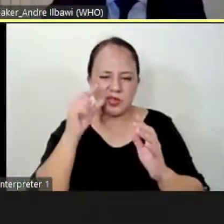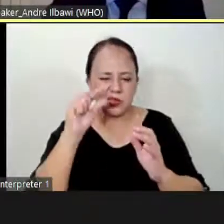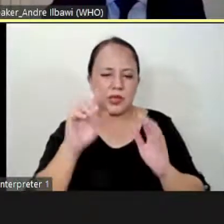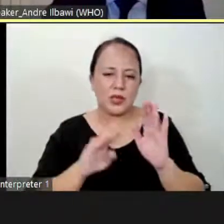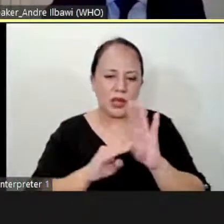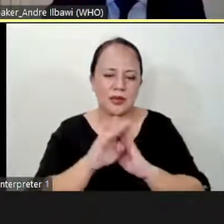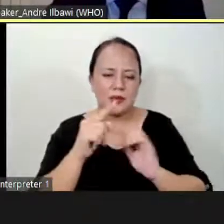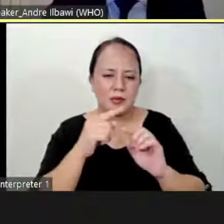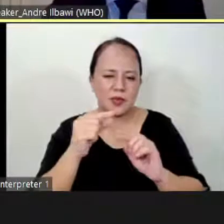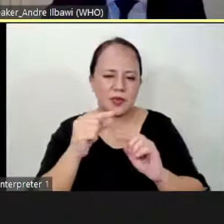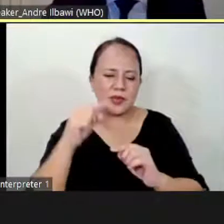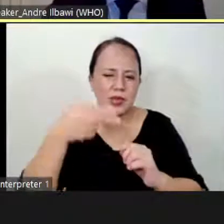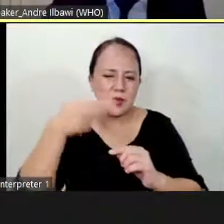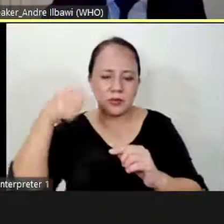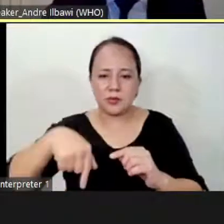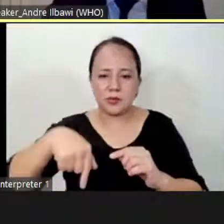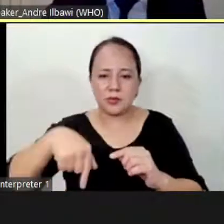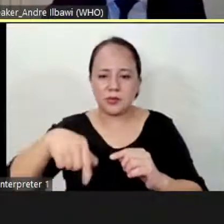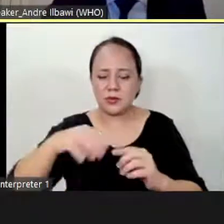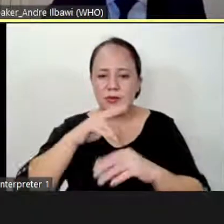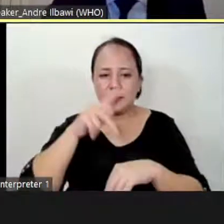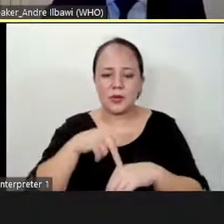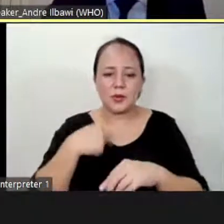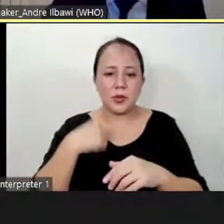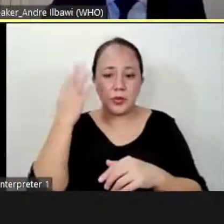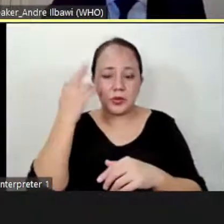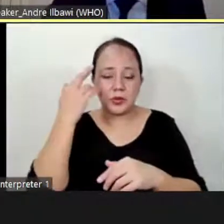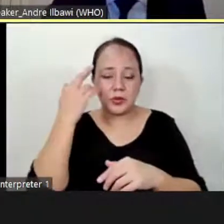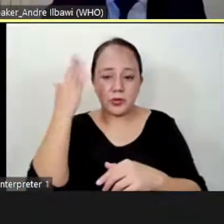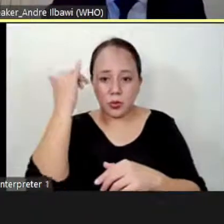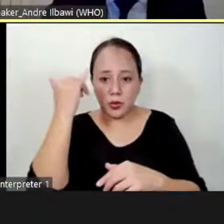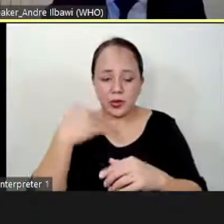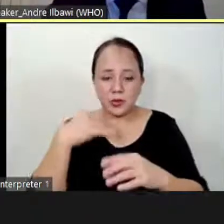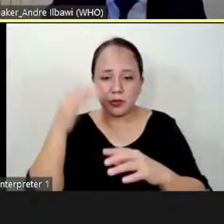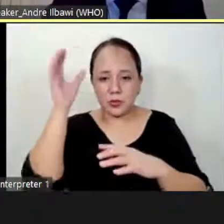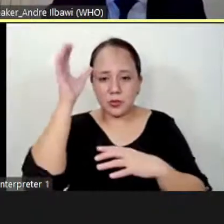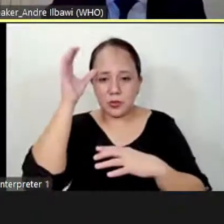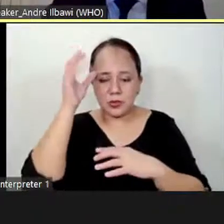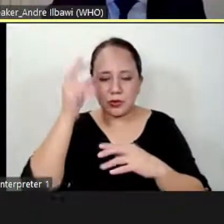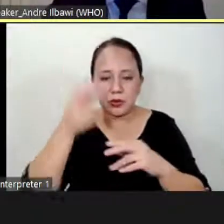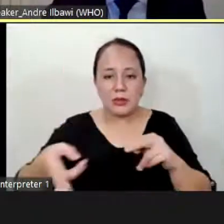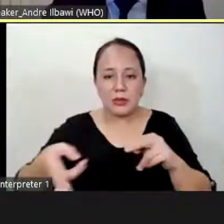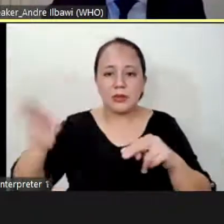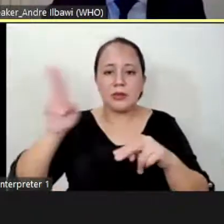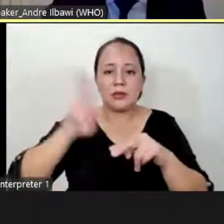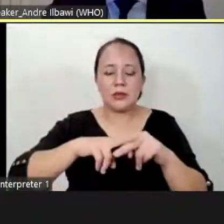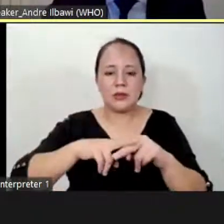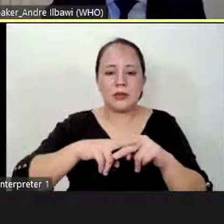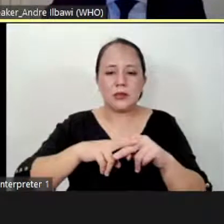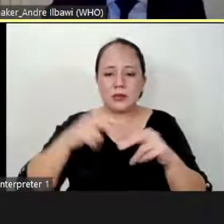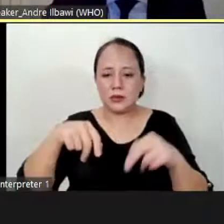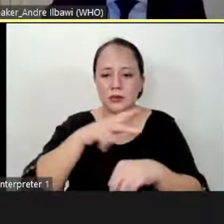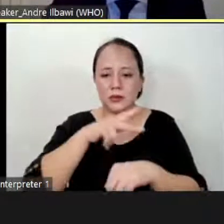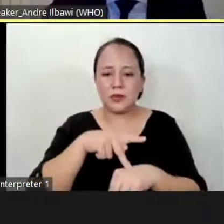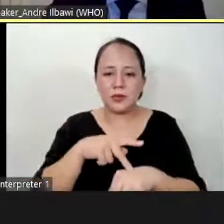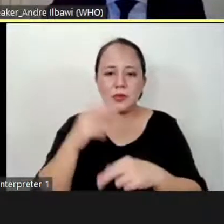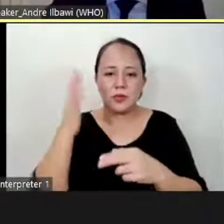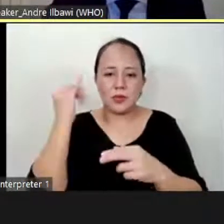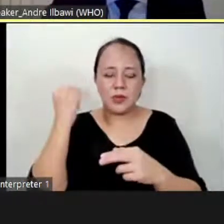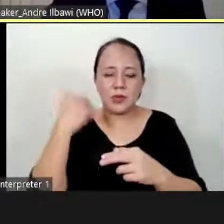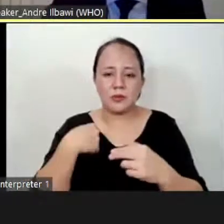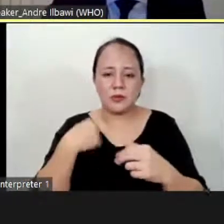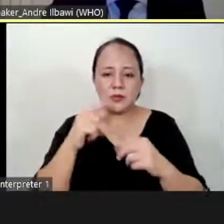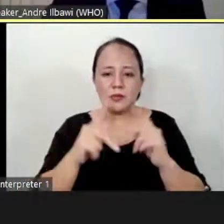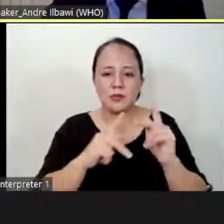particularly high in the Philippines. The primary reason why the cancer burden is increasing in a country like the Philippines is in fact because people are living